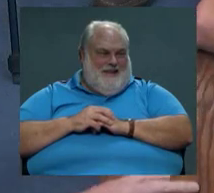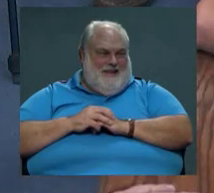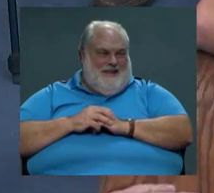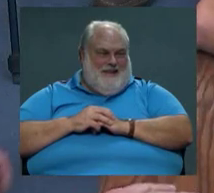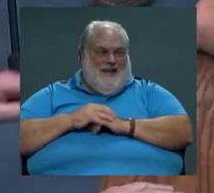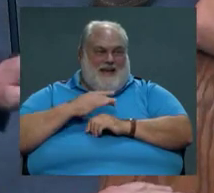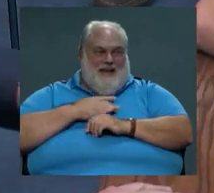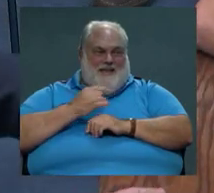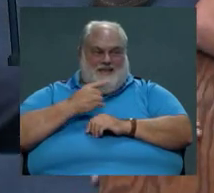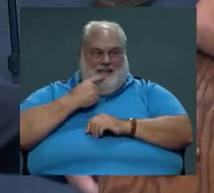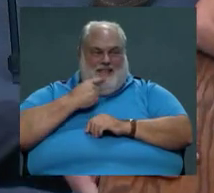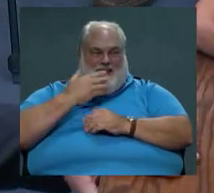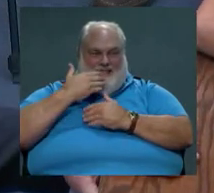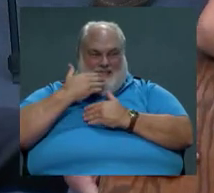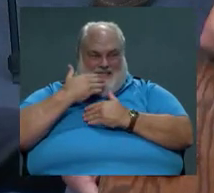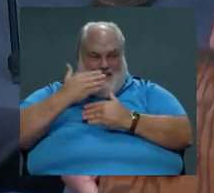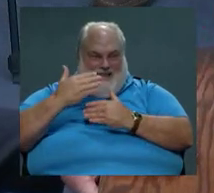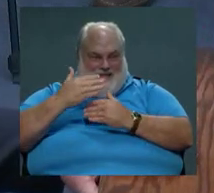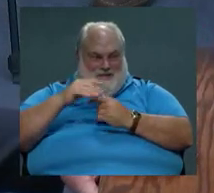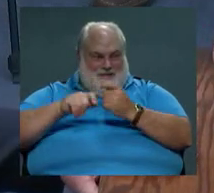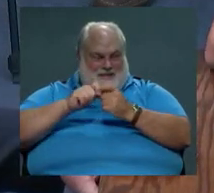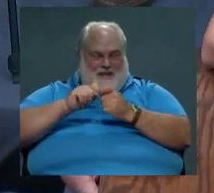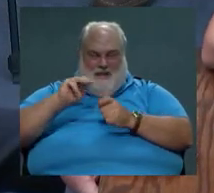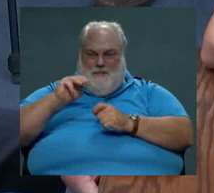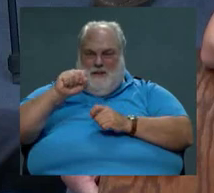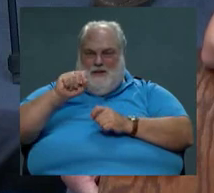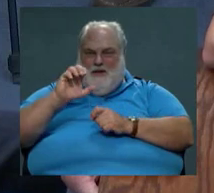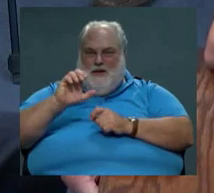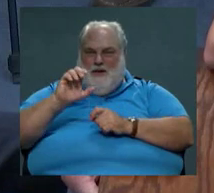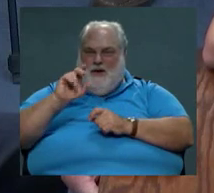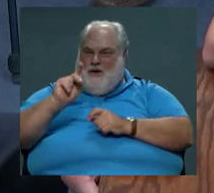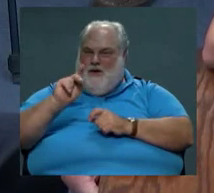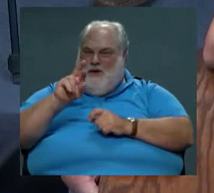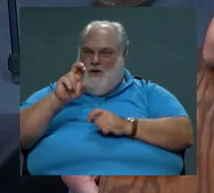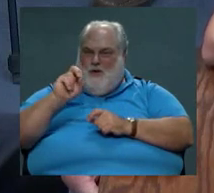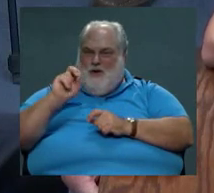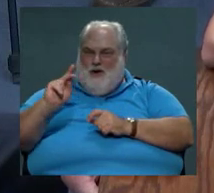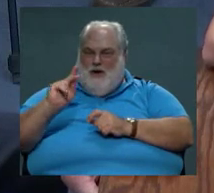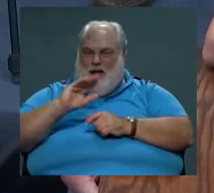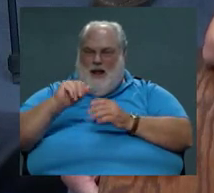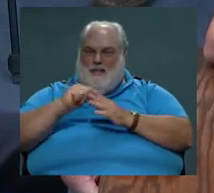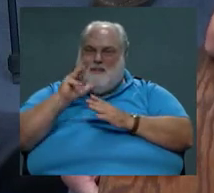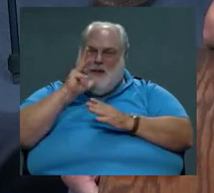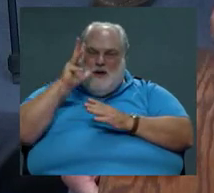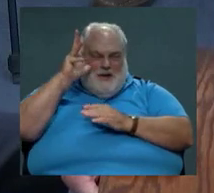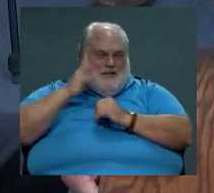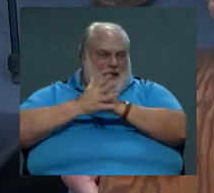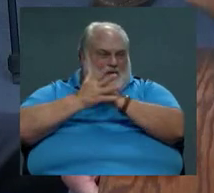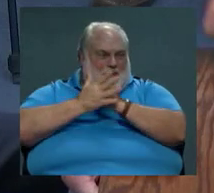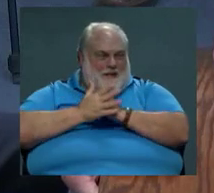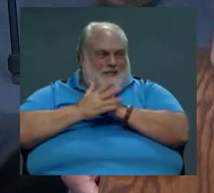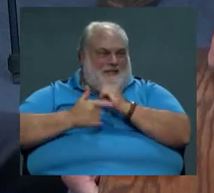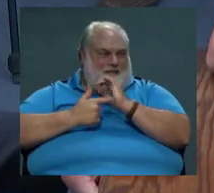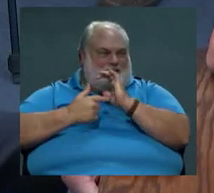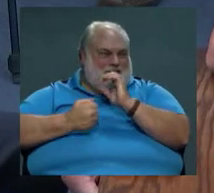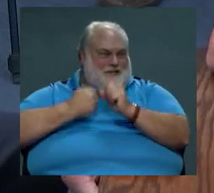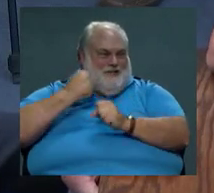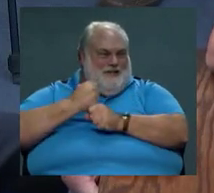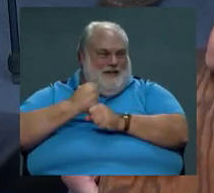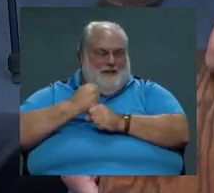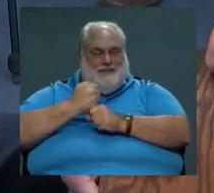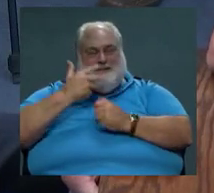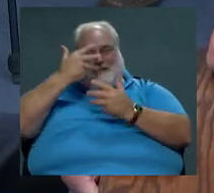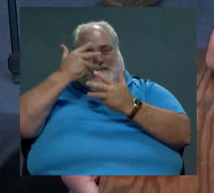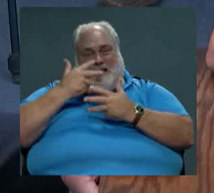I would like to say thank you, especially to Ms. Crook and all the parents that were so helpful this year. I'm sad